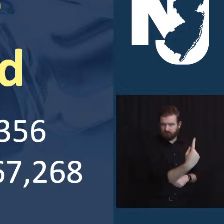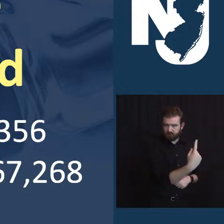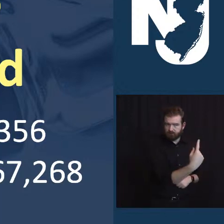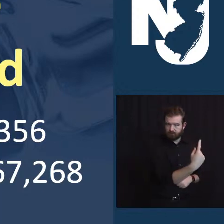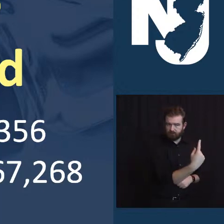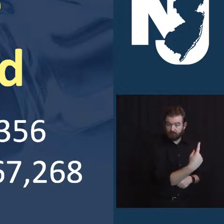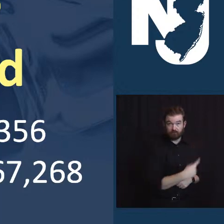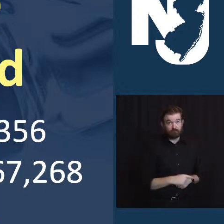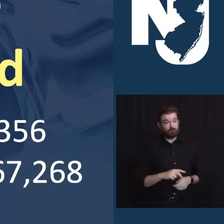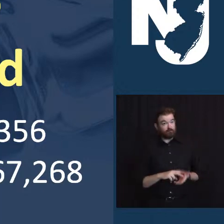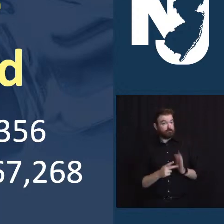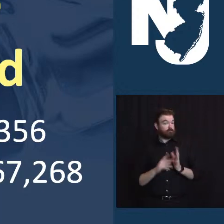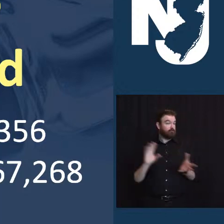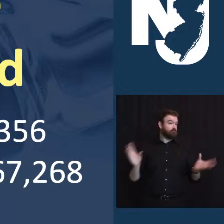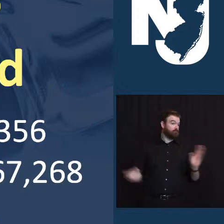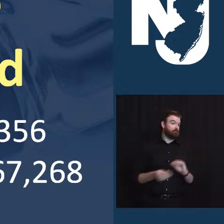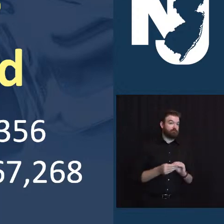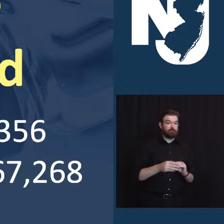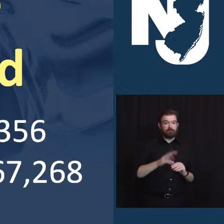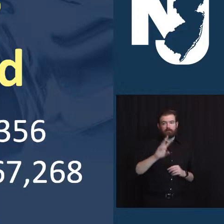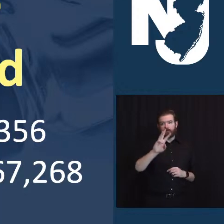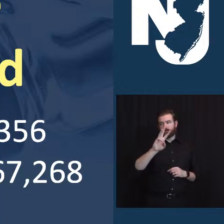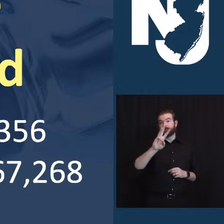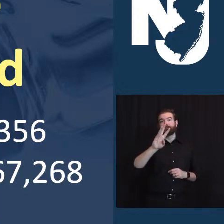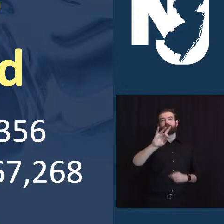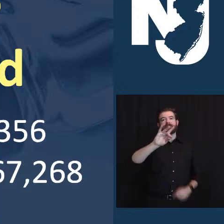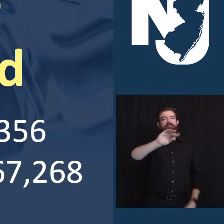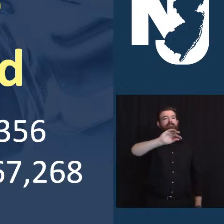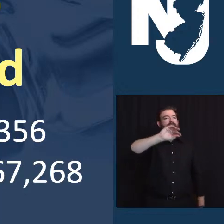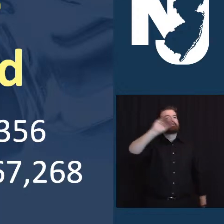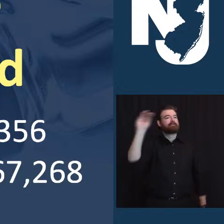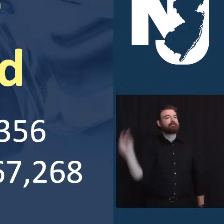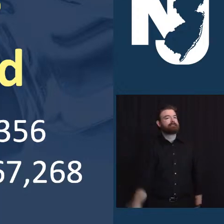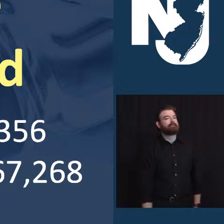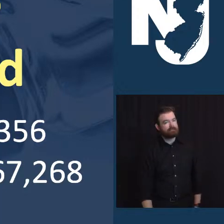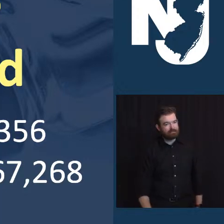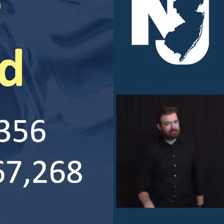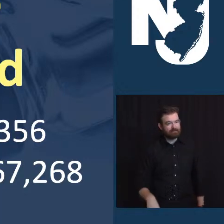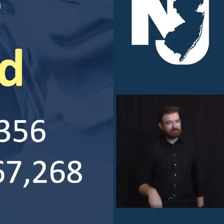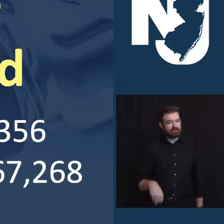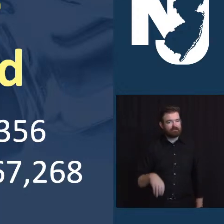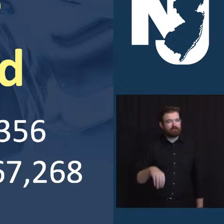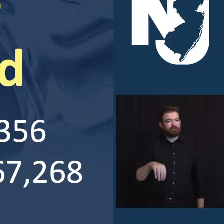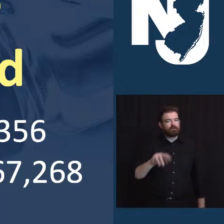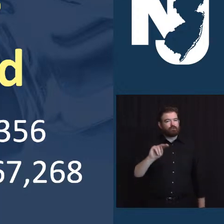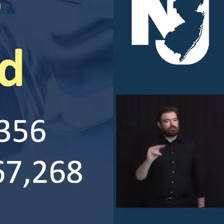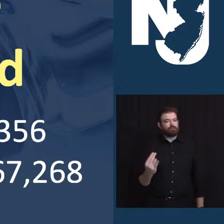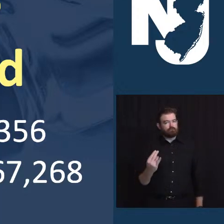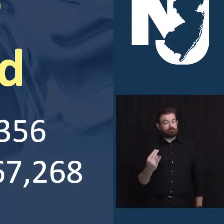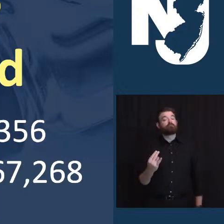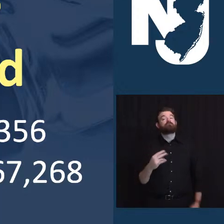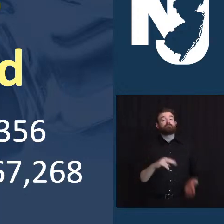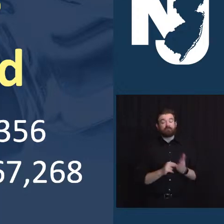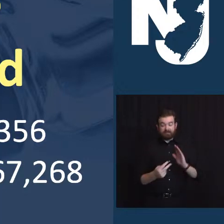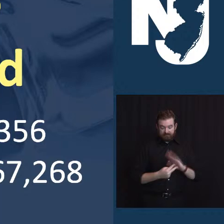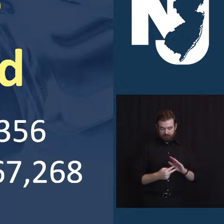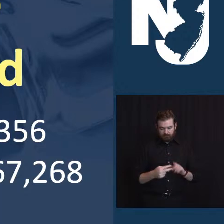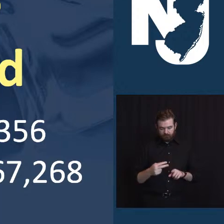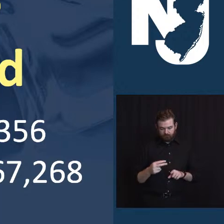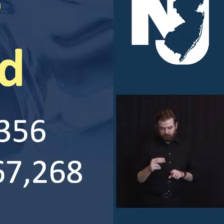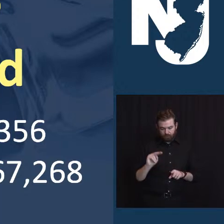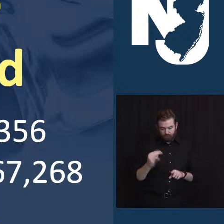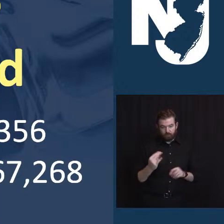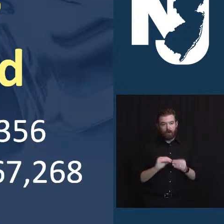in this case 12 and up, and that ranks us number 7 in the nation and number 1 or 2 consistently among the